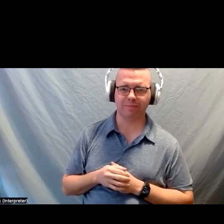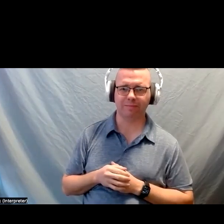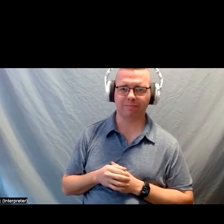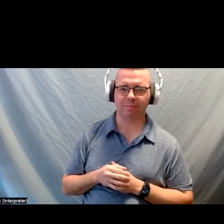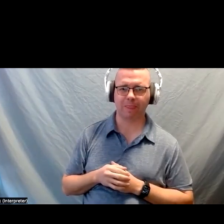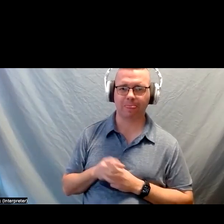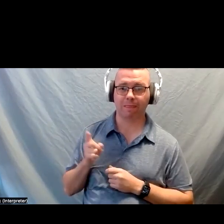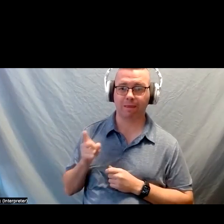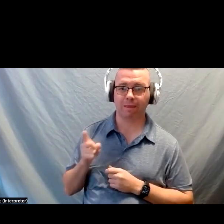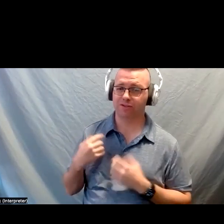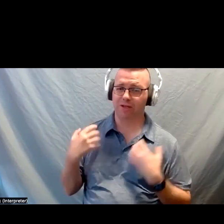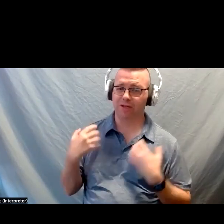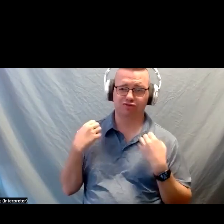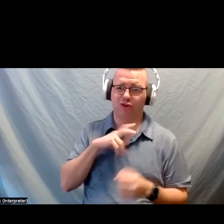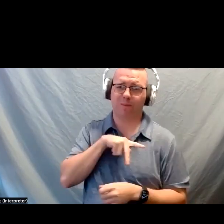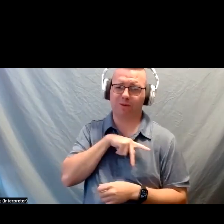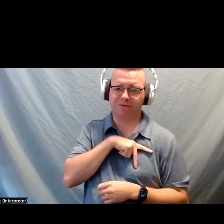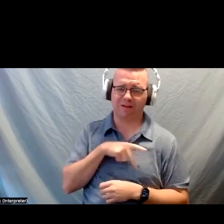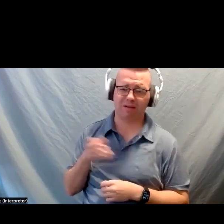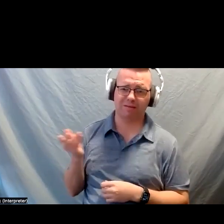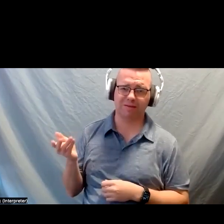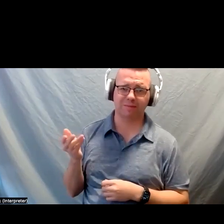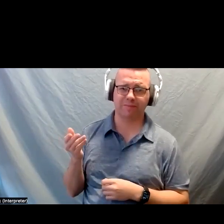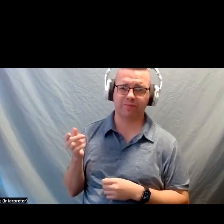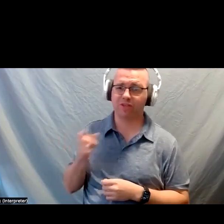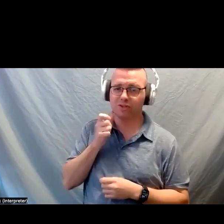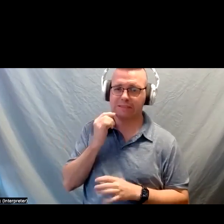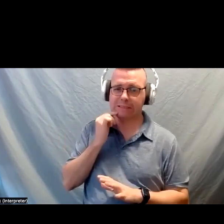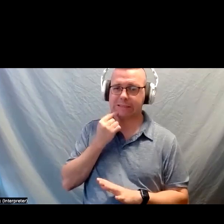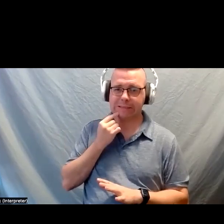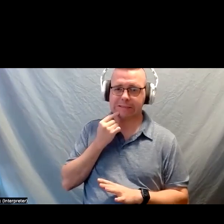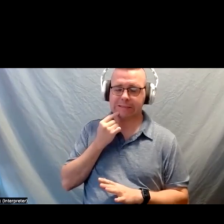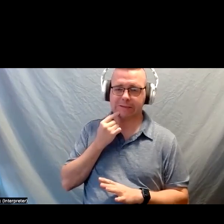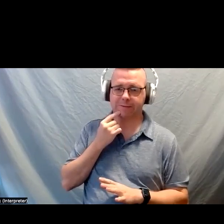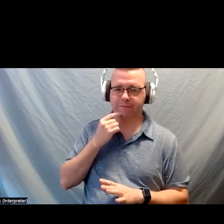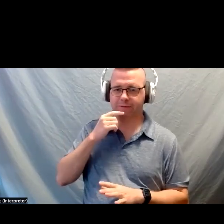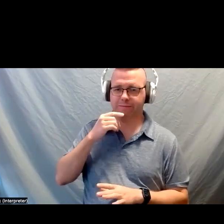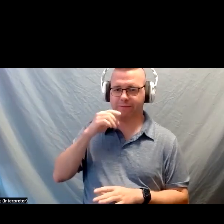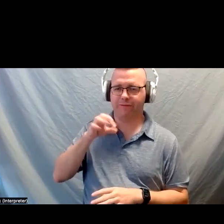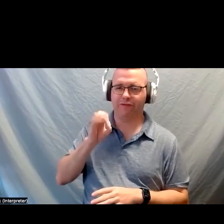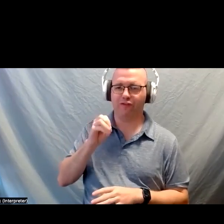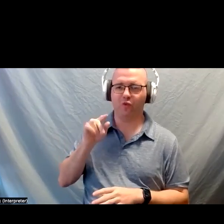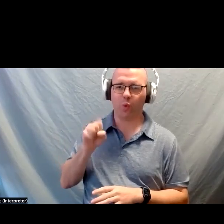had a terrifically strong personality. She didn't suffer fools gladly, as they say.